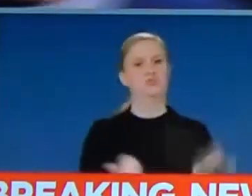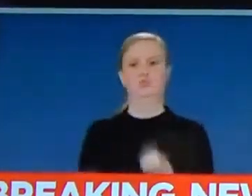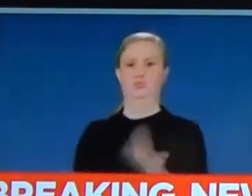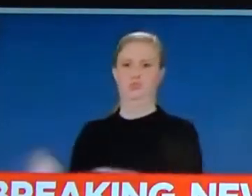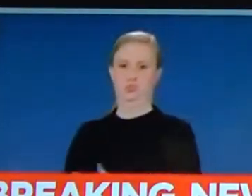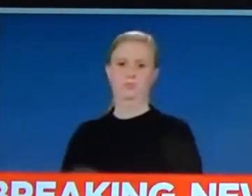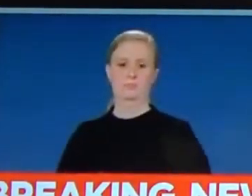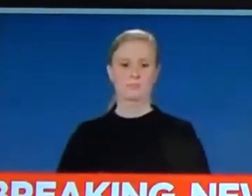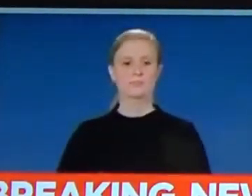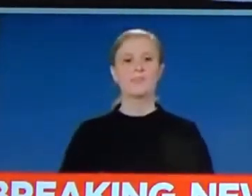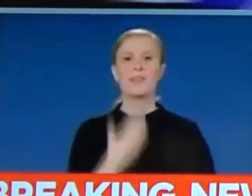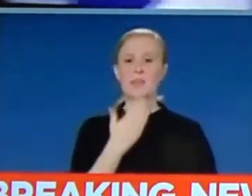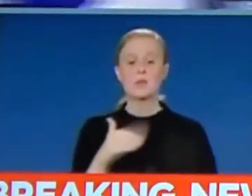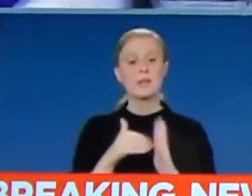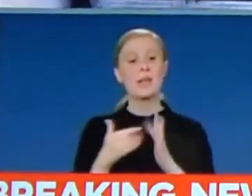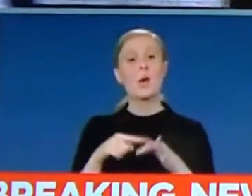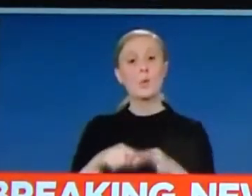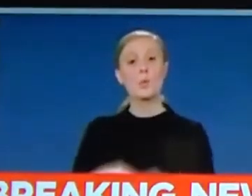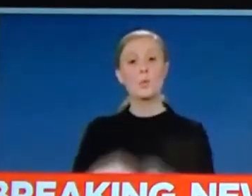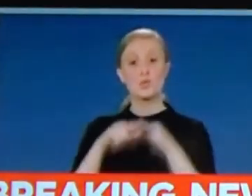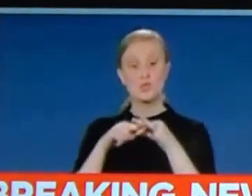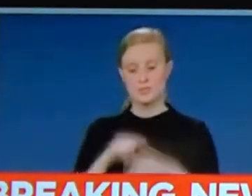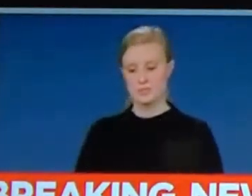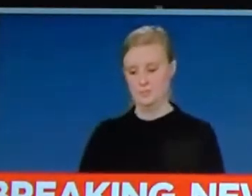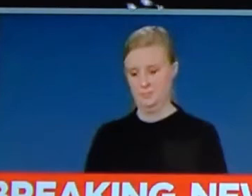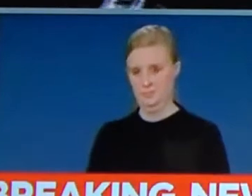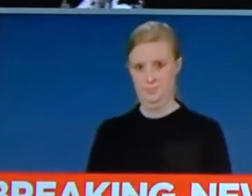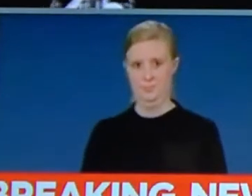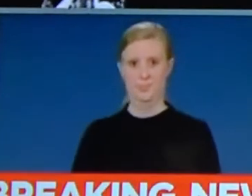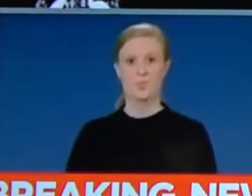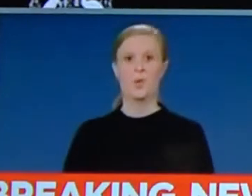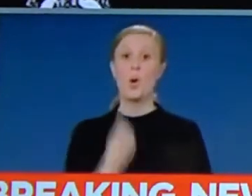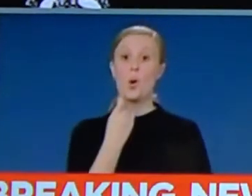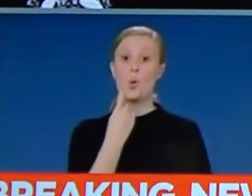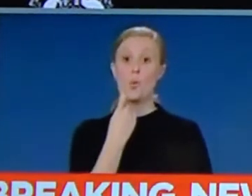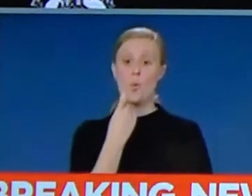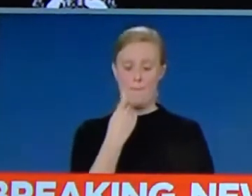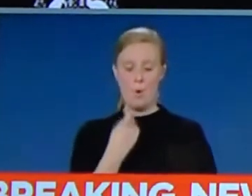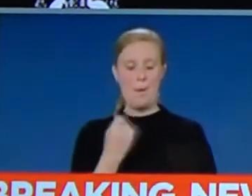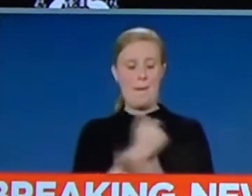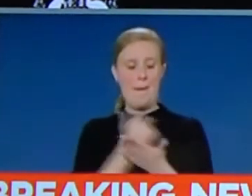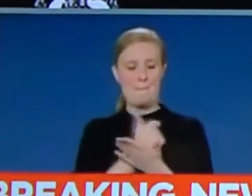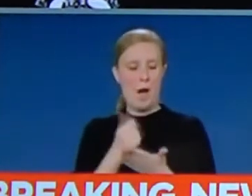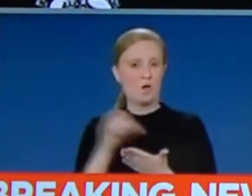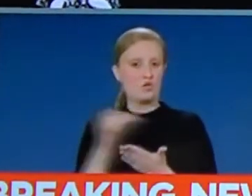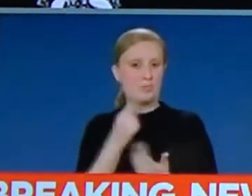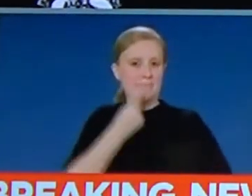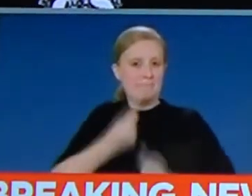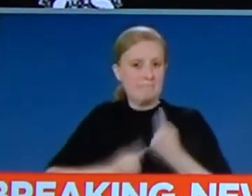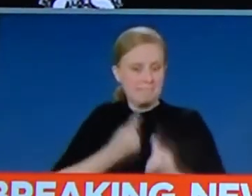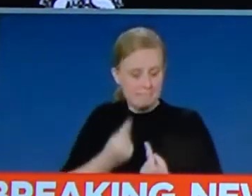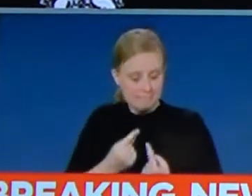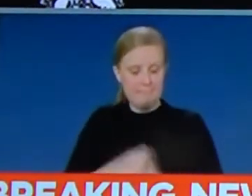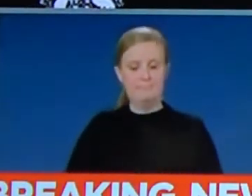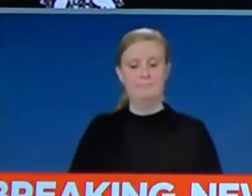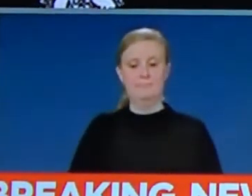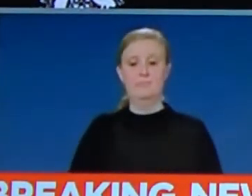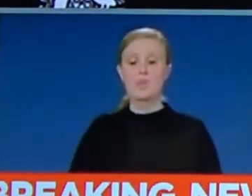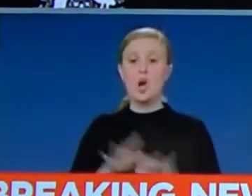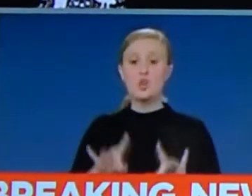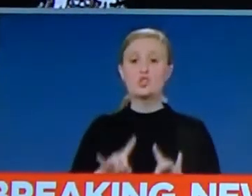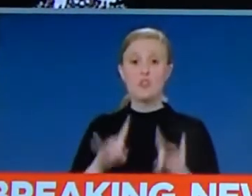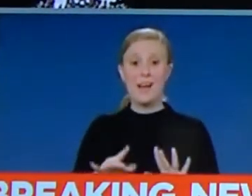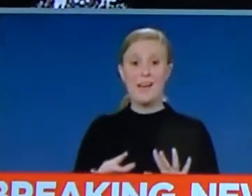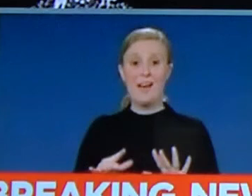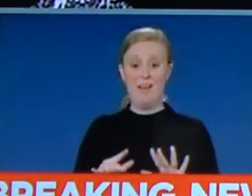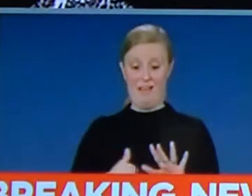Christian. And now we're going to go to questions. Another figure I should have been relaying to you is Australia has now reached a